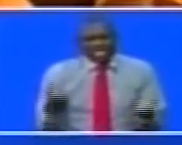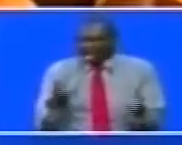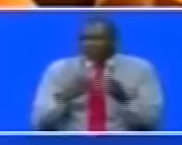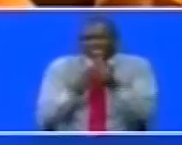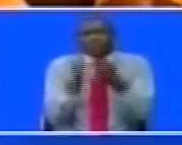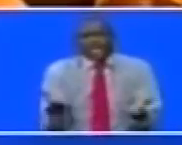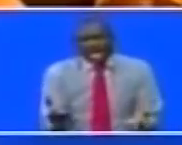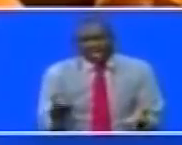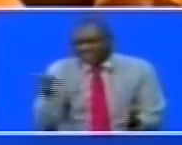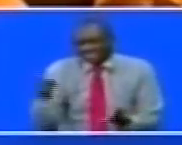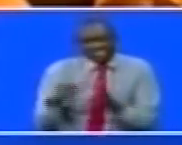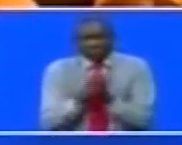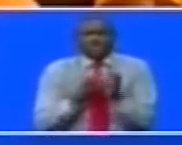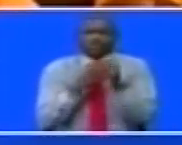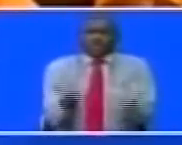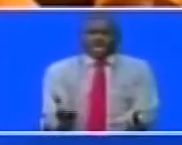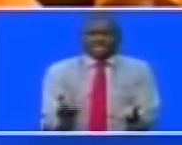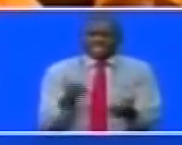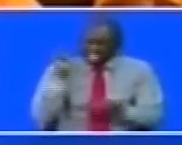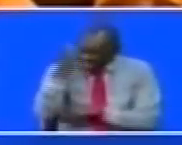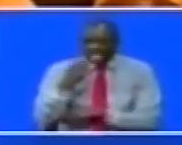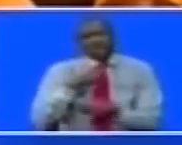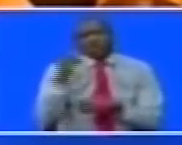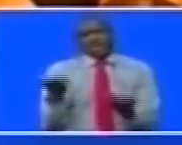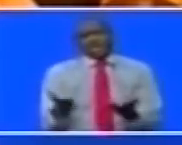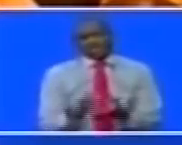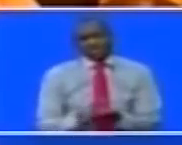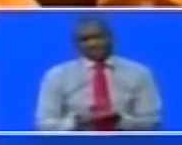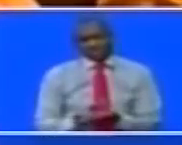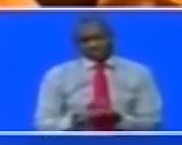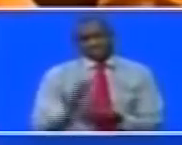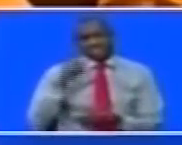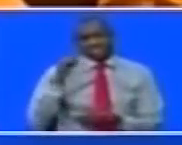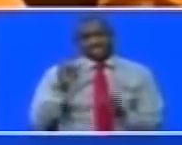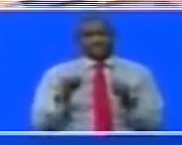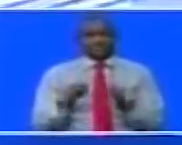leading? Where are we heading as a nation? Patrick Amimo, KTN News.